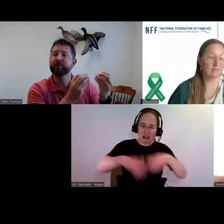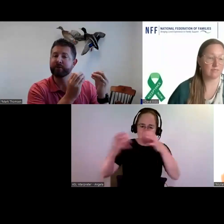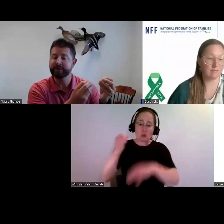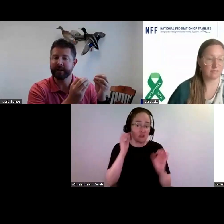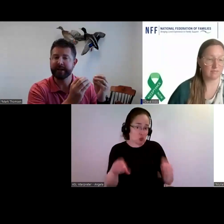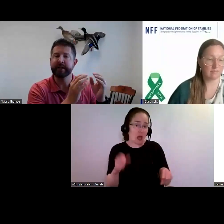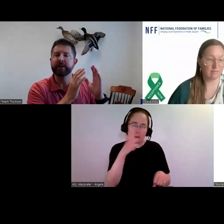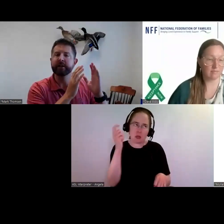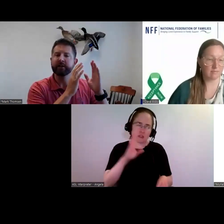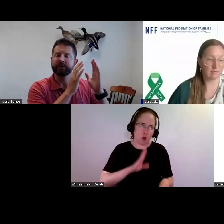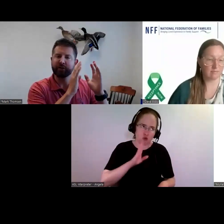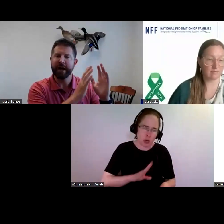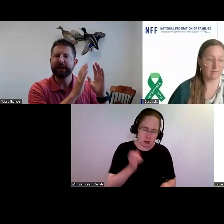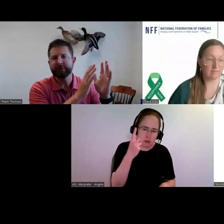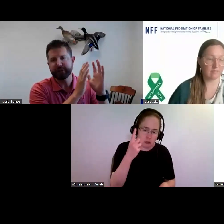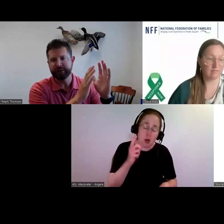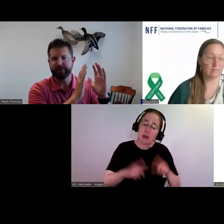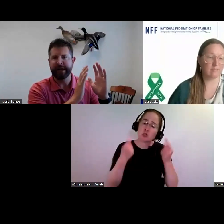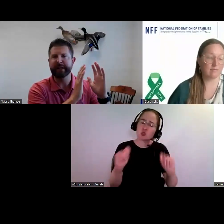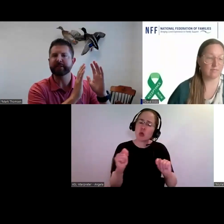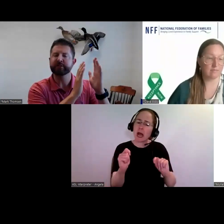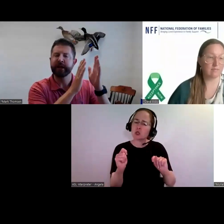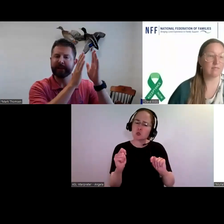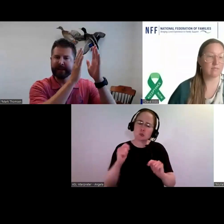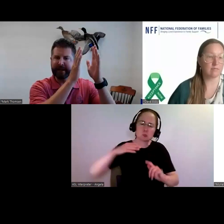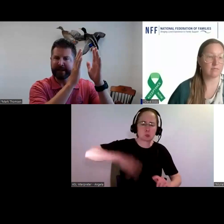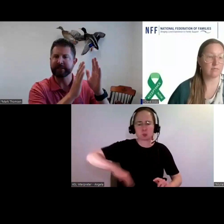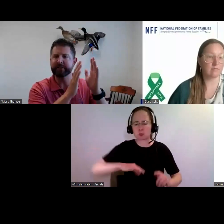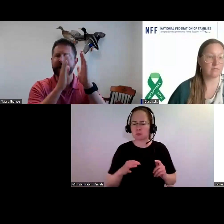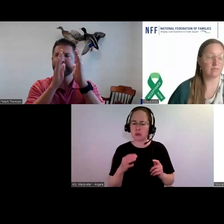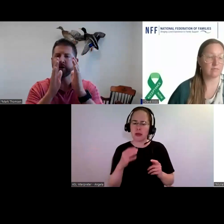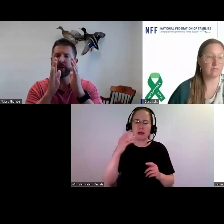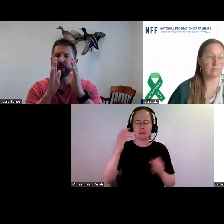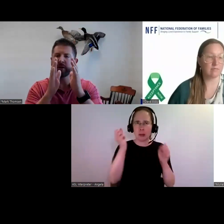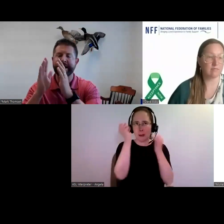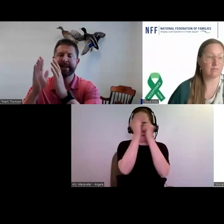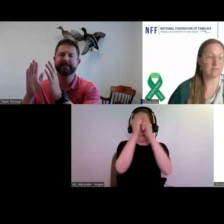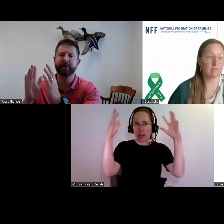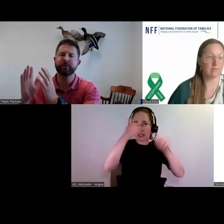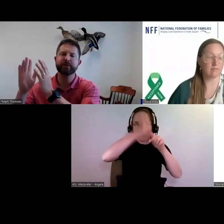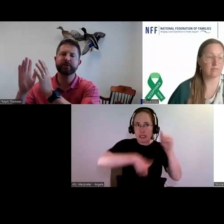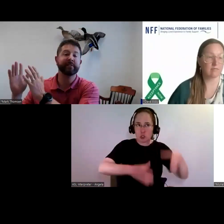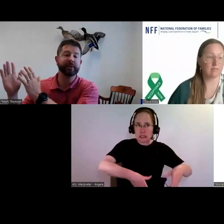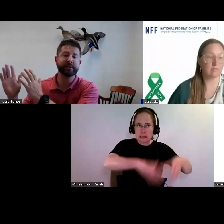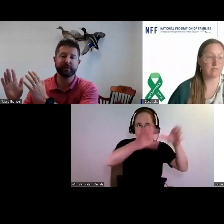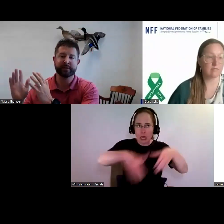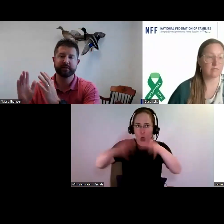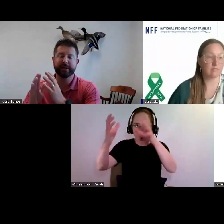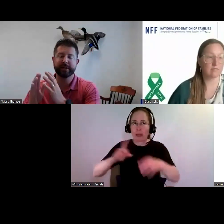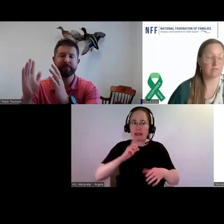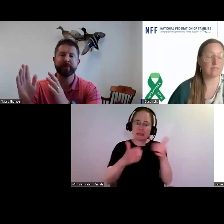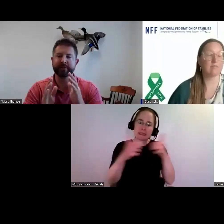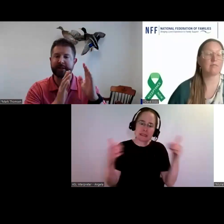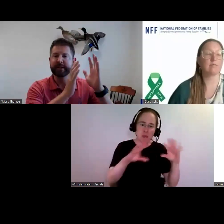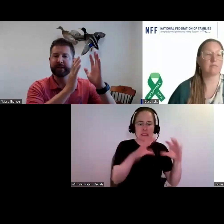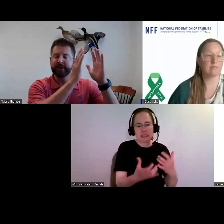it's so frustrating. Try to use it to your advantage and try to think of each silo as its own set of resources. So